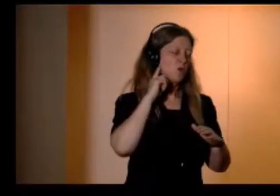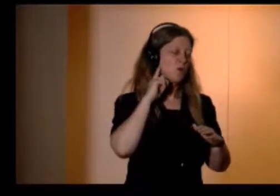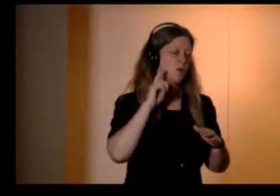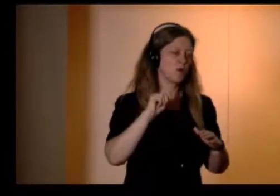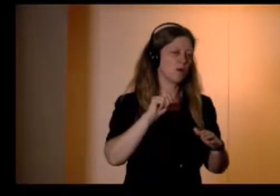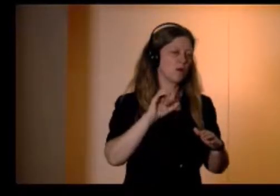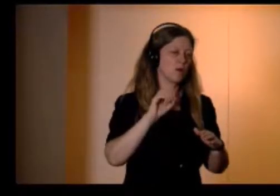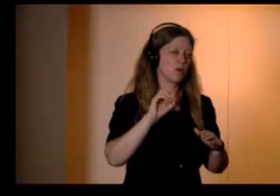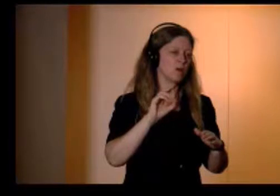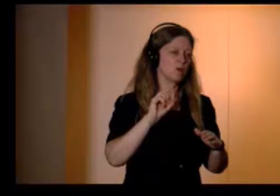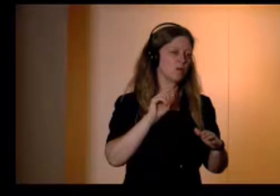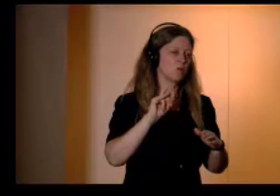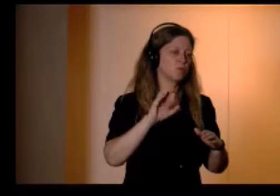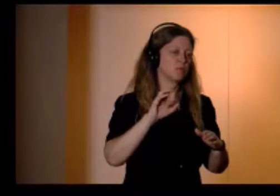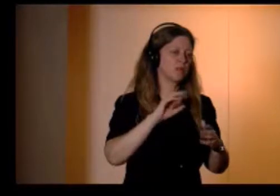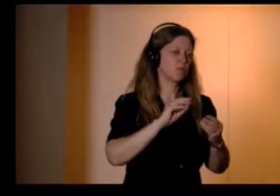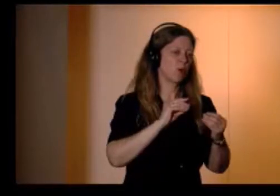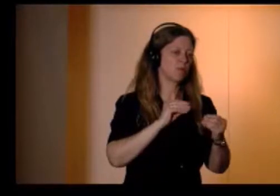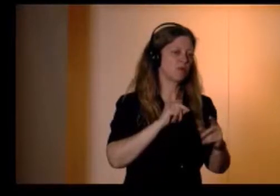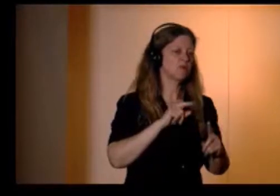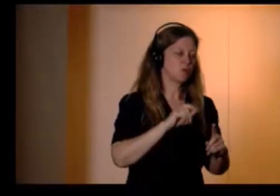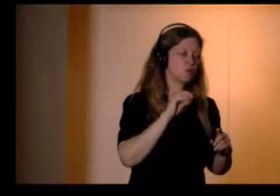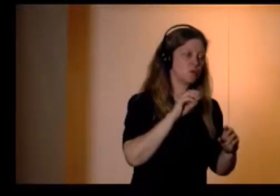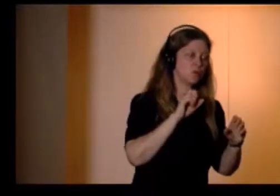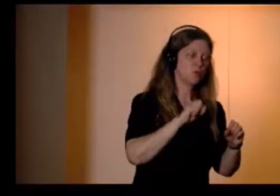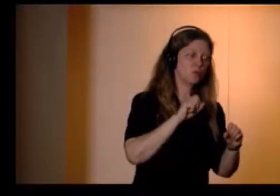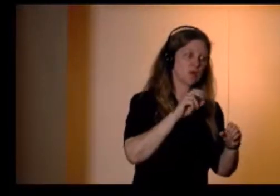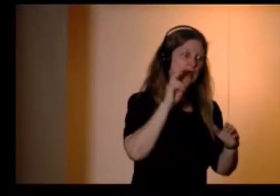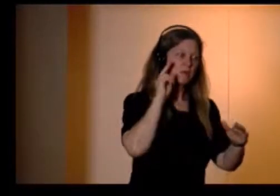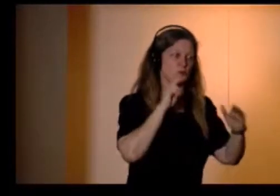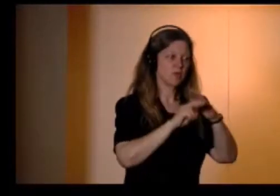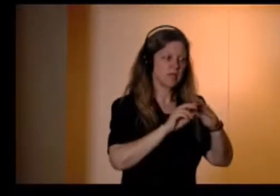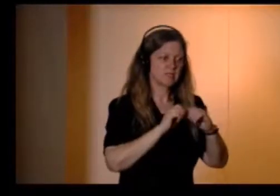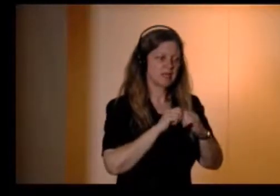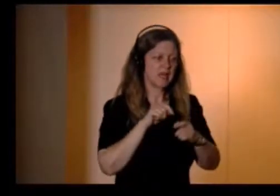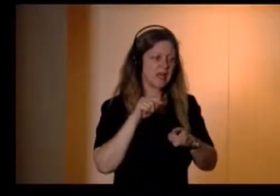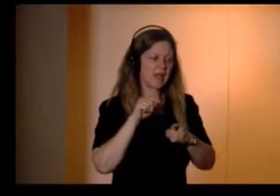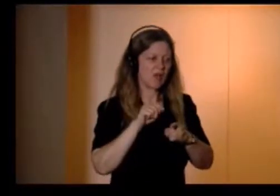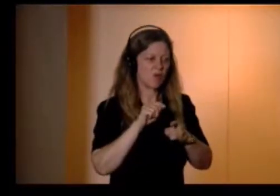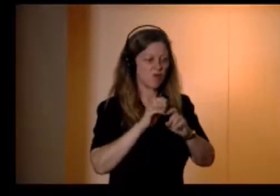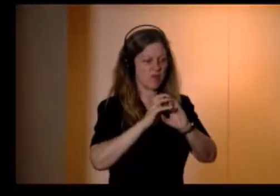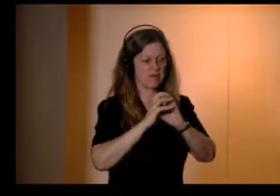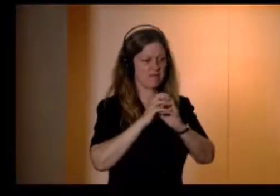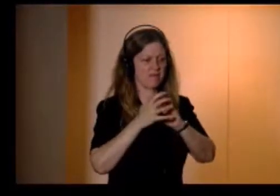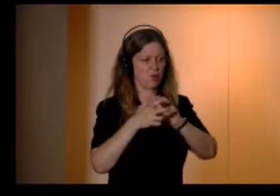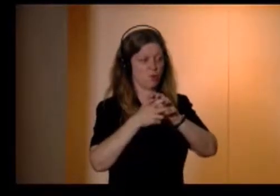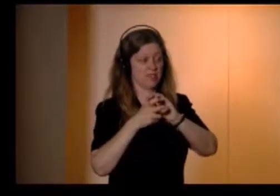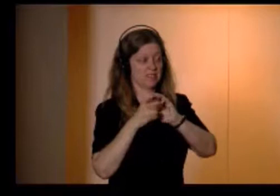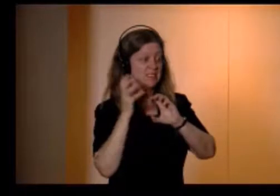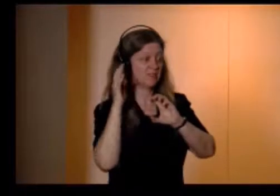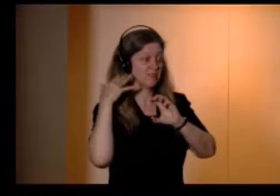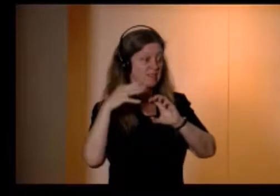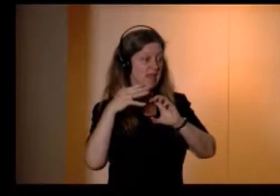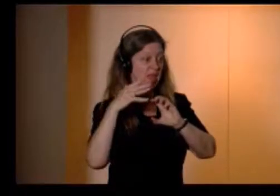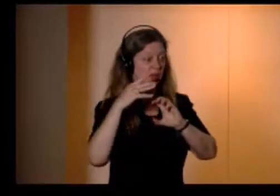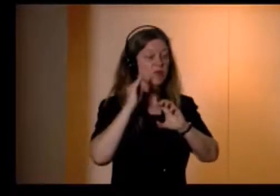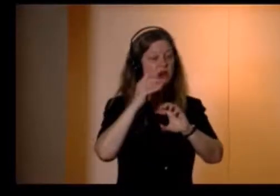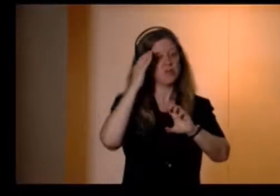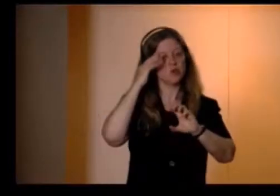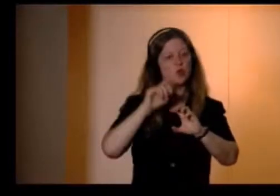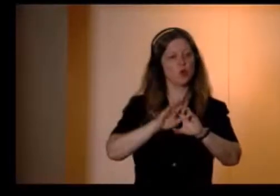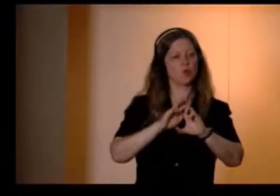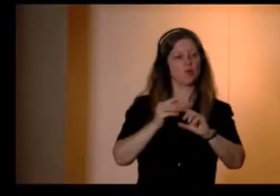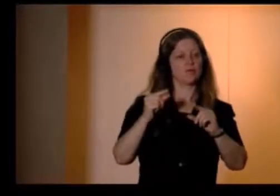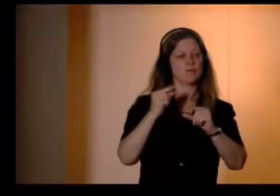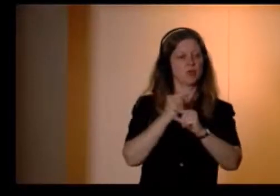you can predict how it receives sound by just knowing the geometry, right? And then, so that would be the computational analysis